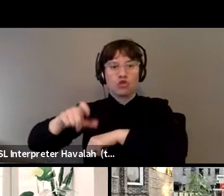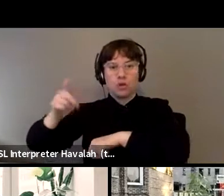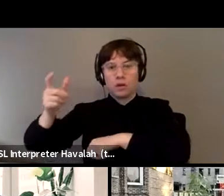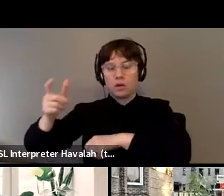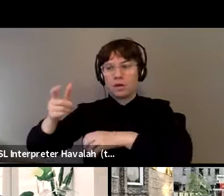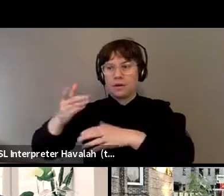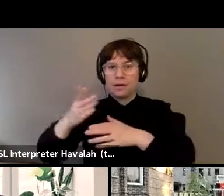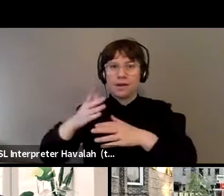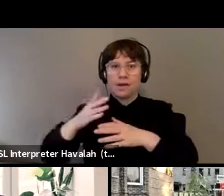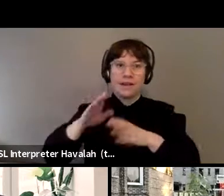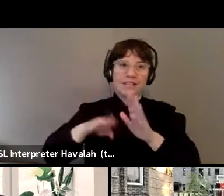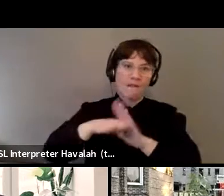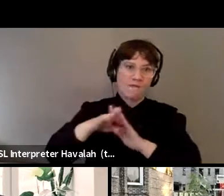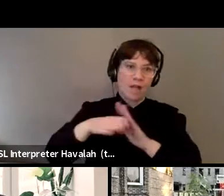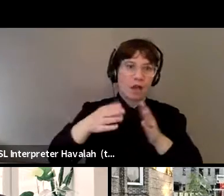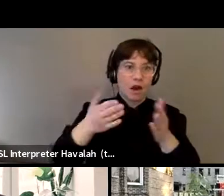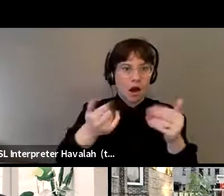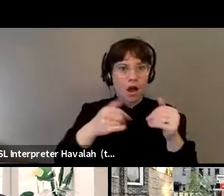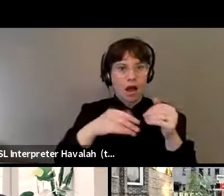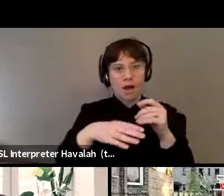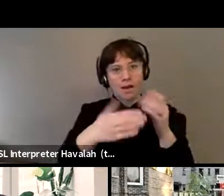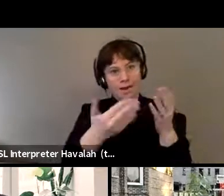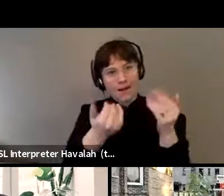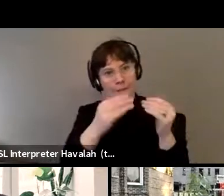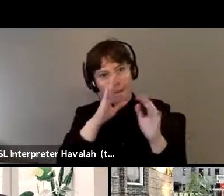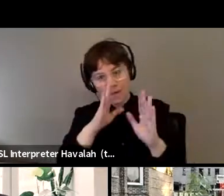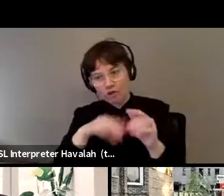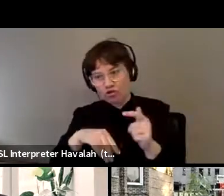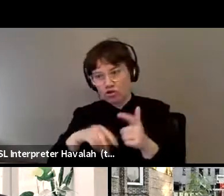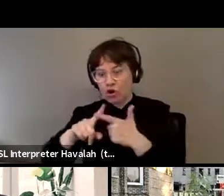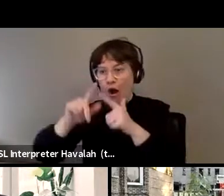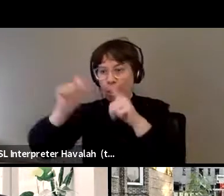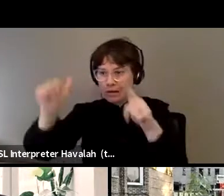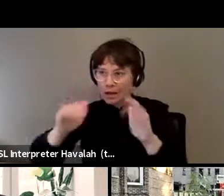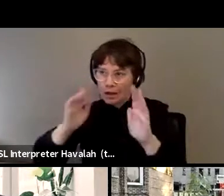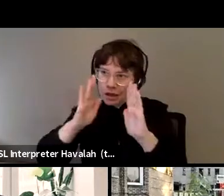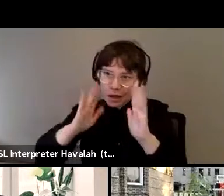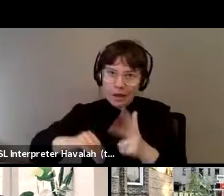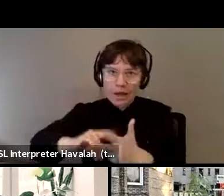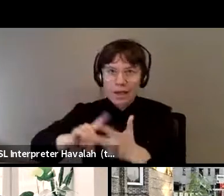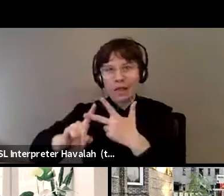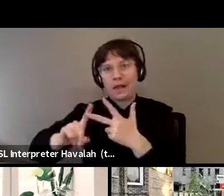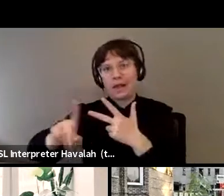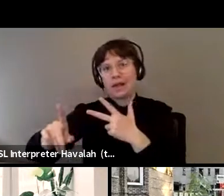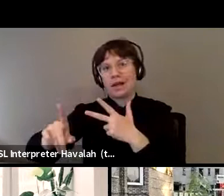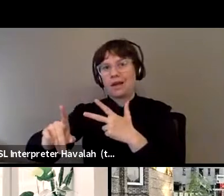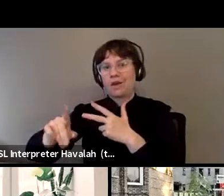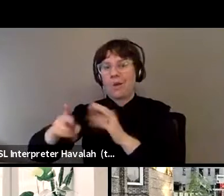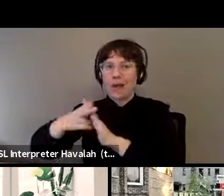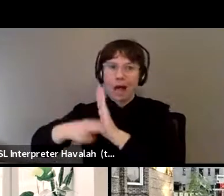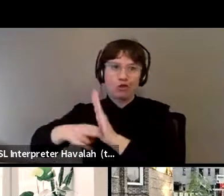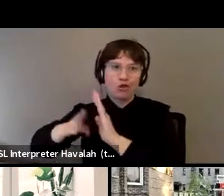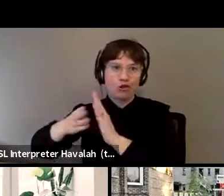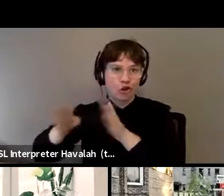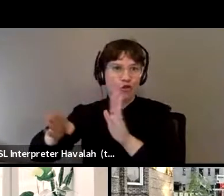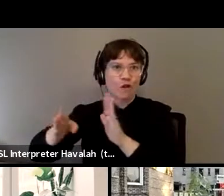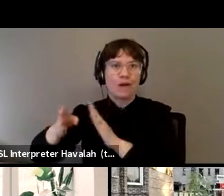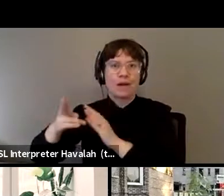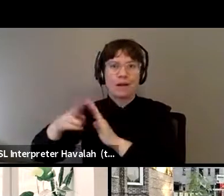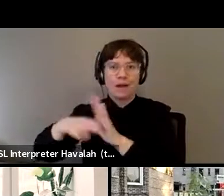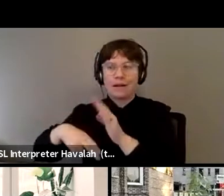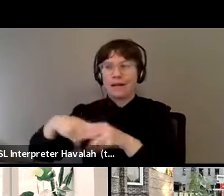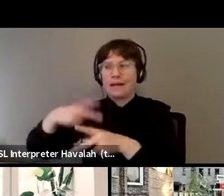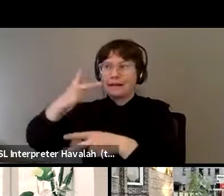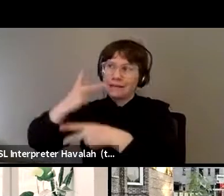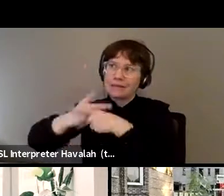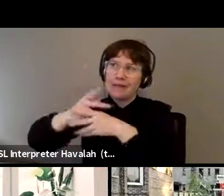keep your developer engaged. You have to keep your architect, your general contractor, and you have to keep the space. And if